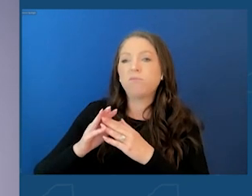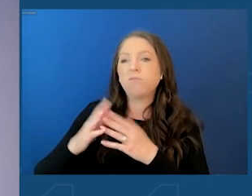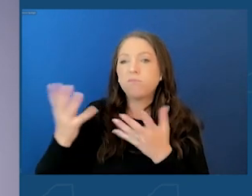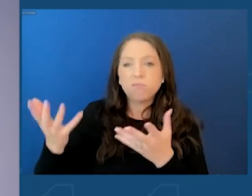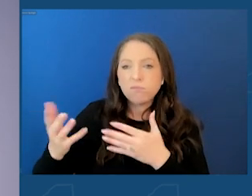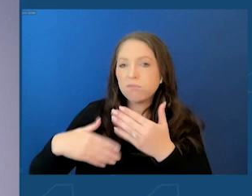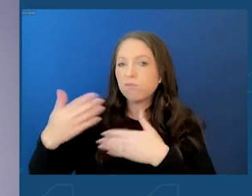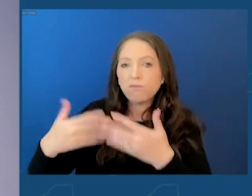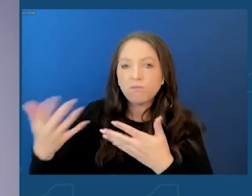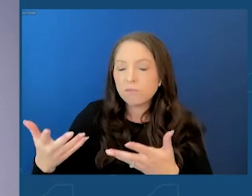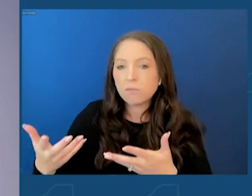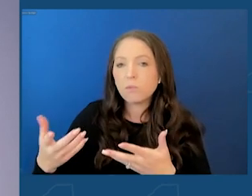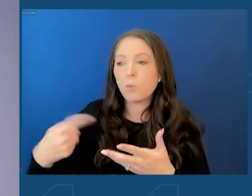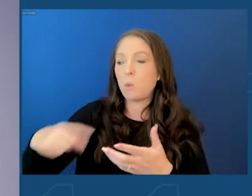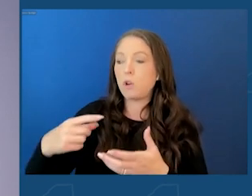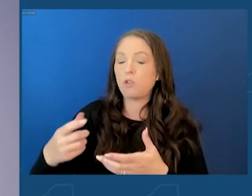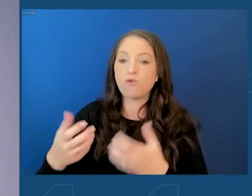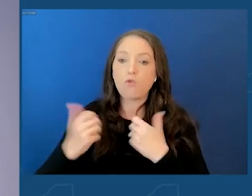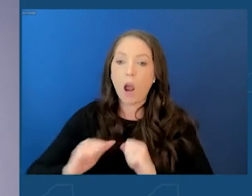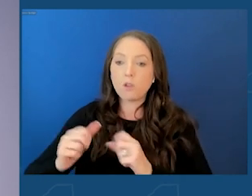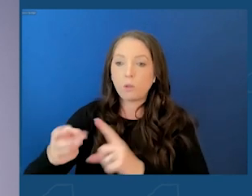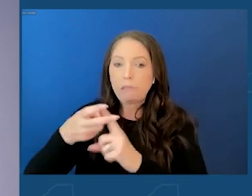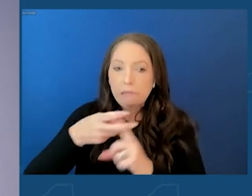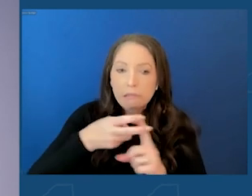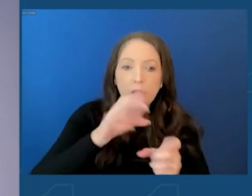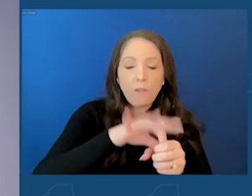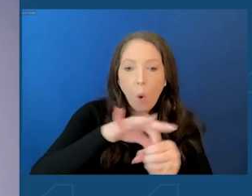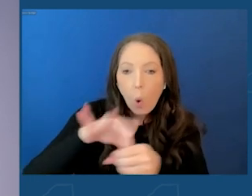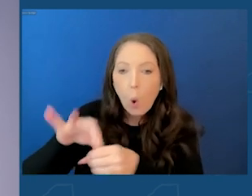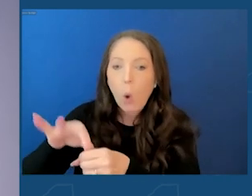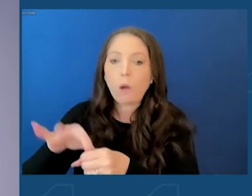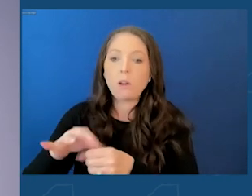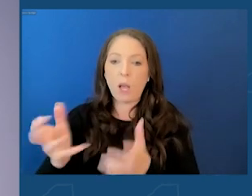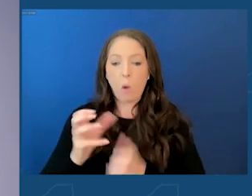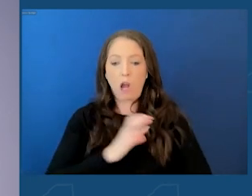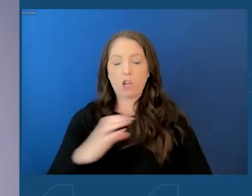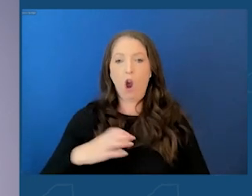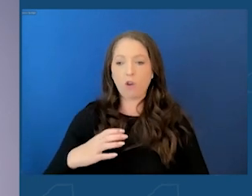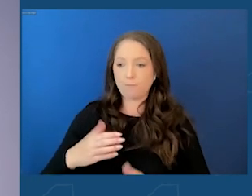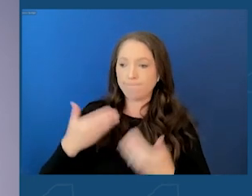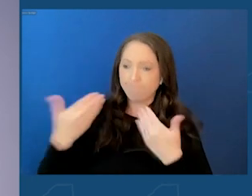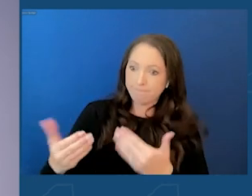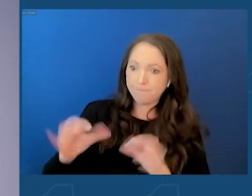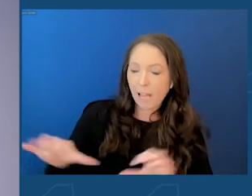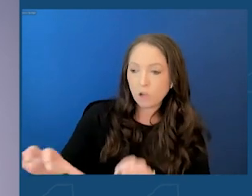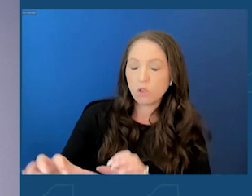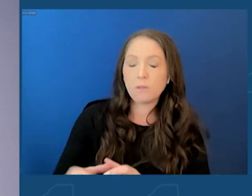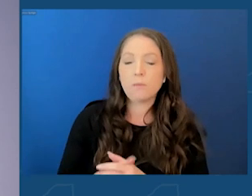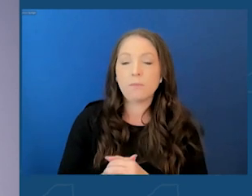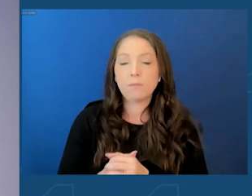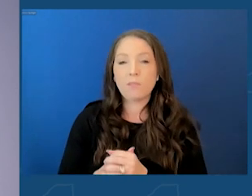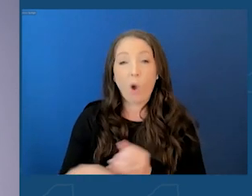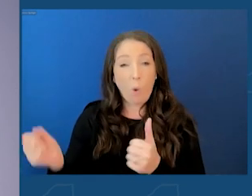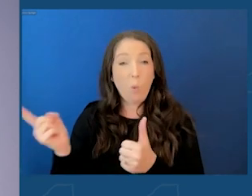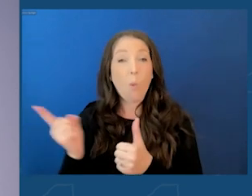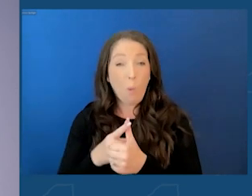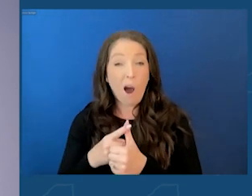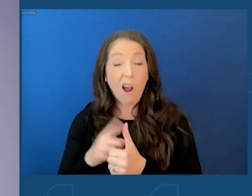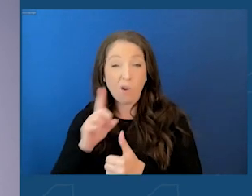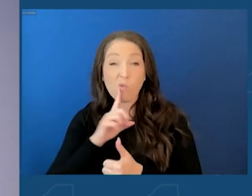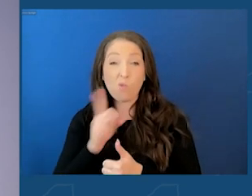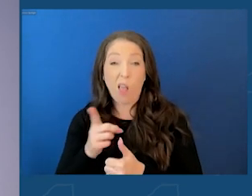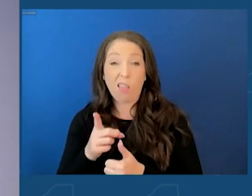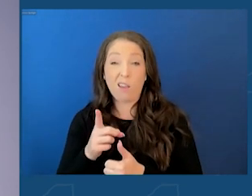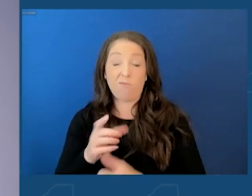together and get Congress to take action. And one of those really powerful